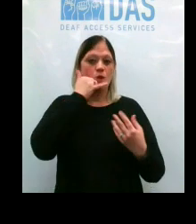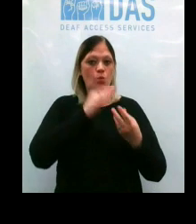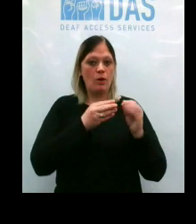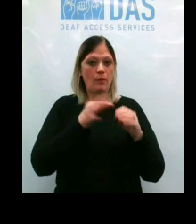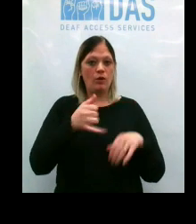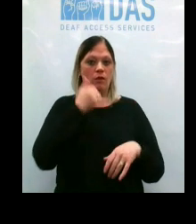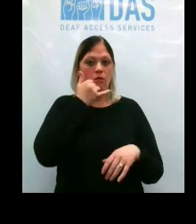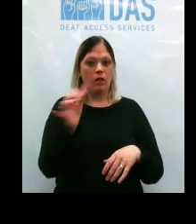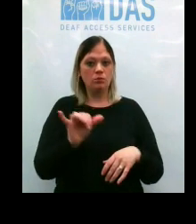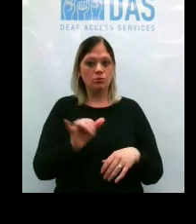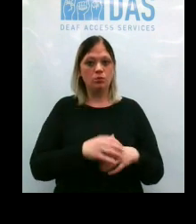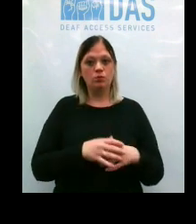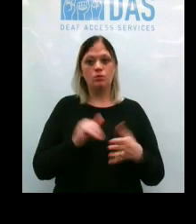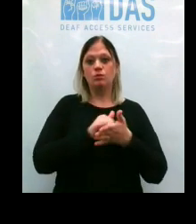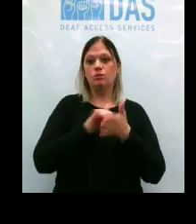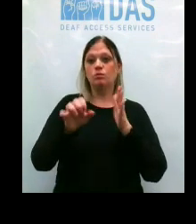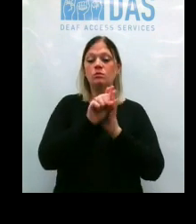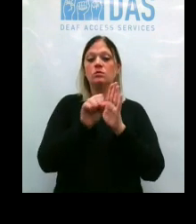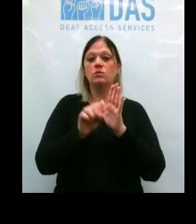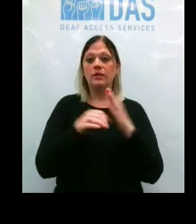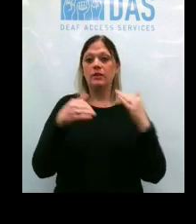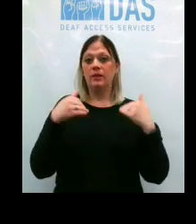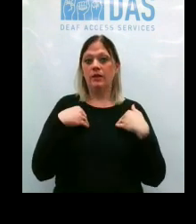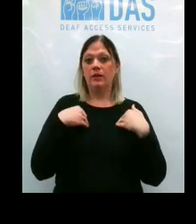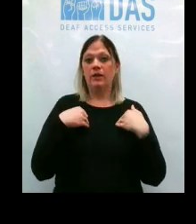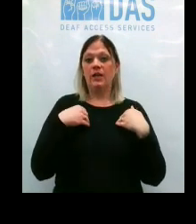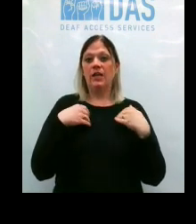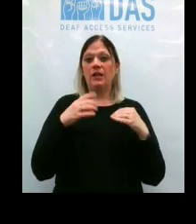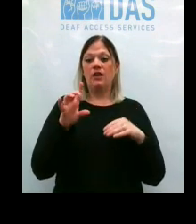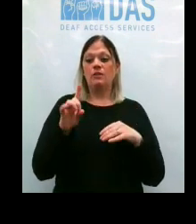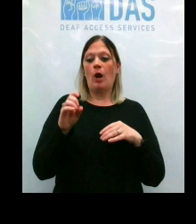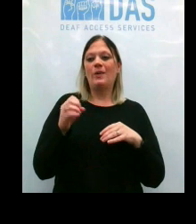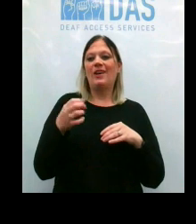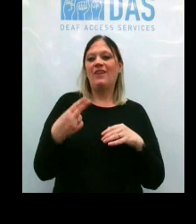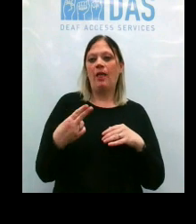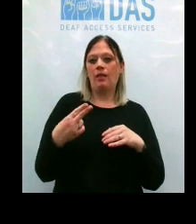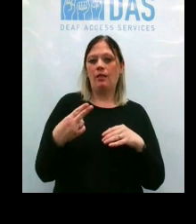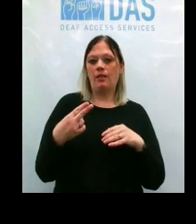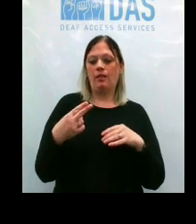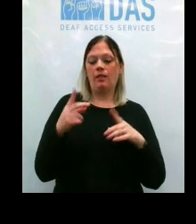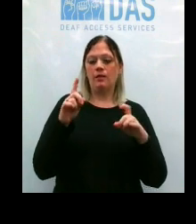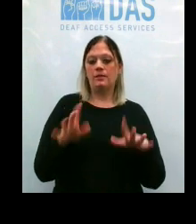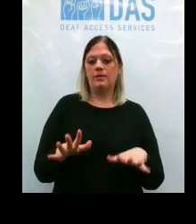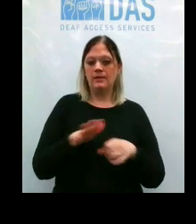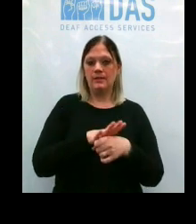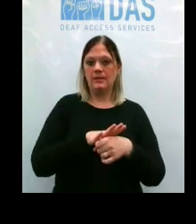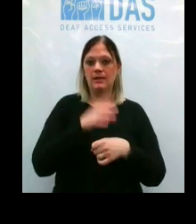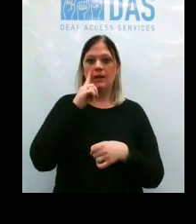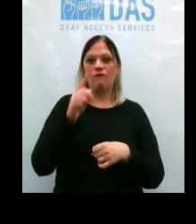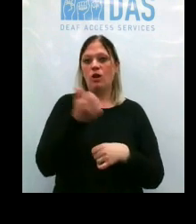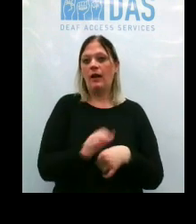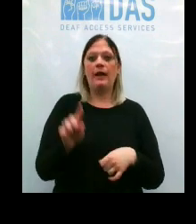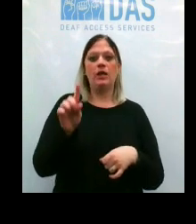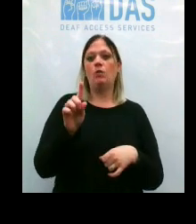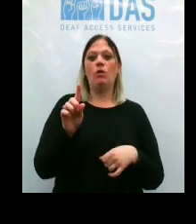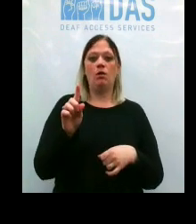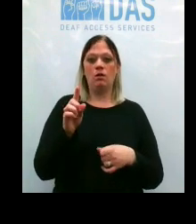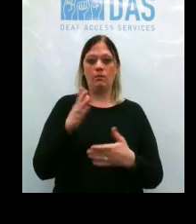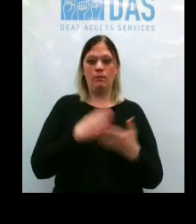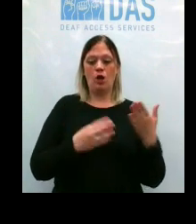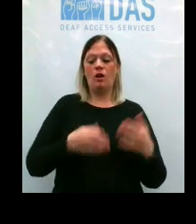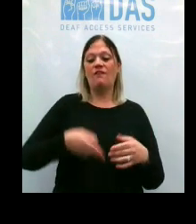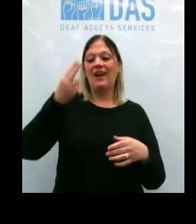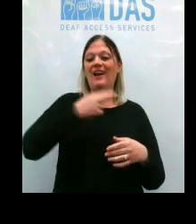call. And then New York State has a Department of Health testing site, which is also available for any individual that is part of a